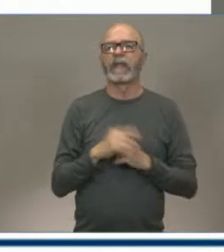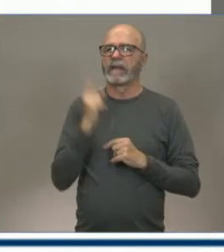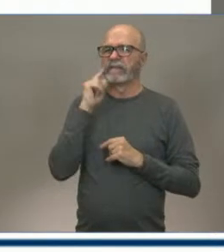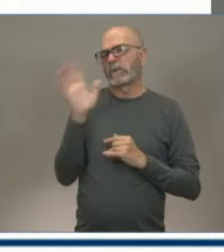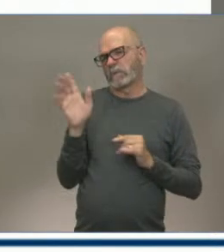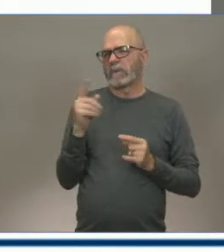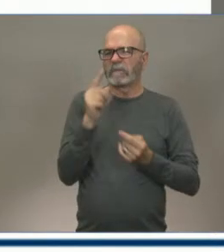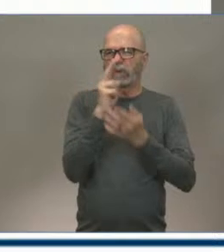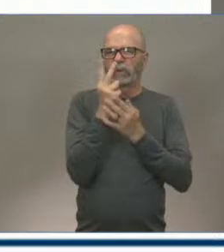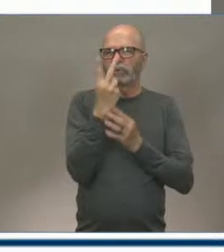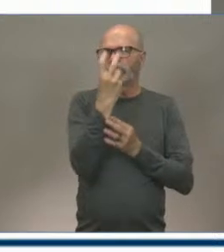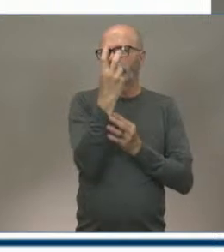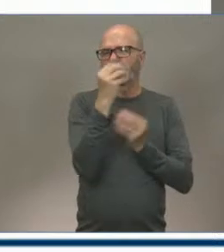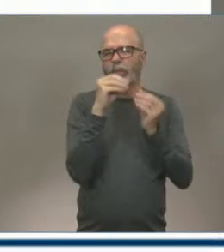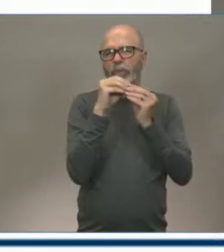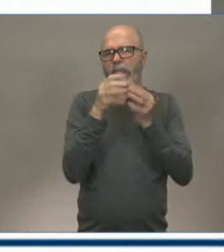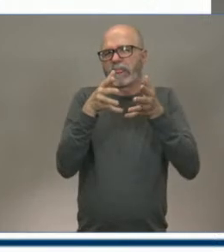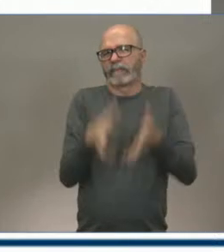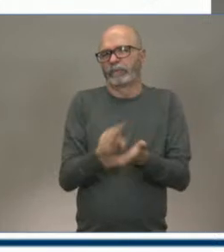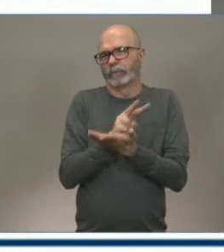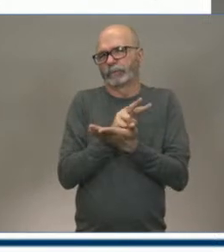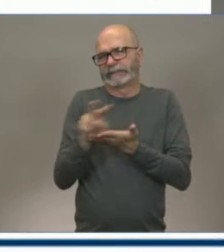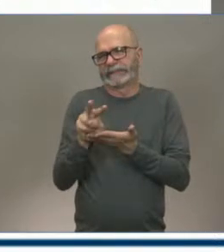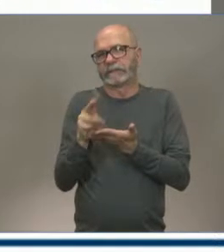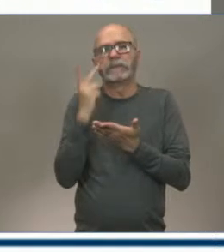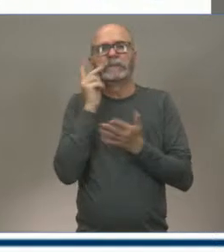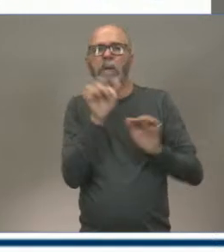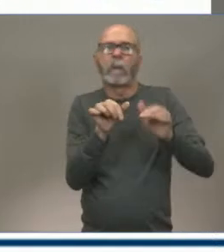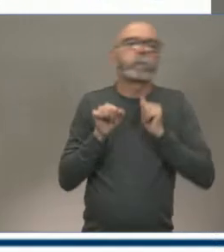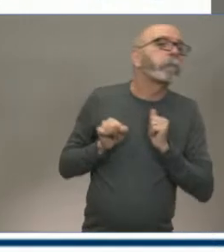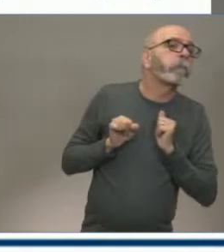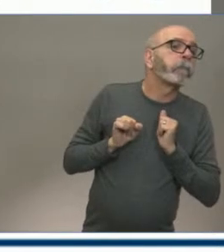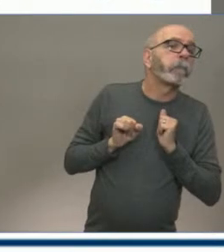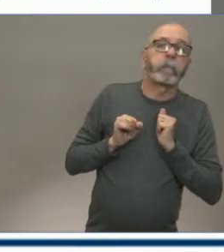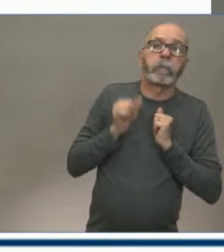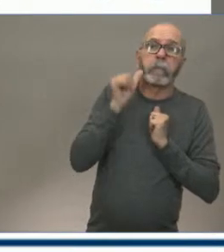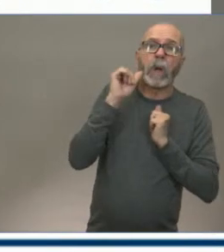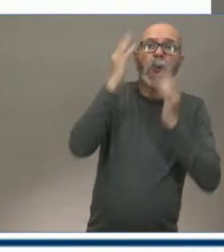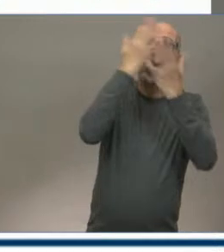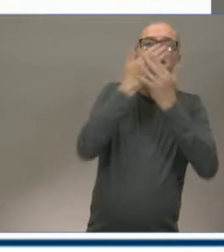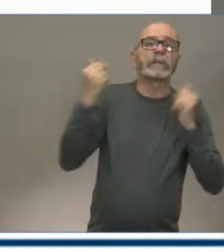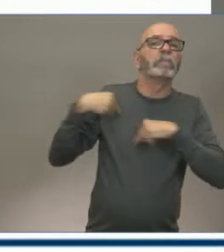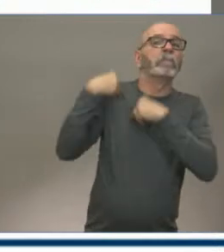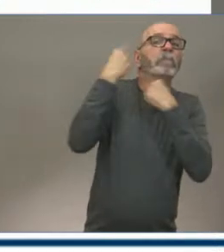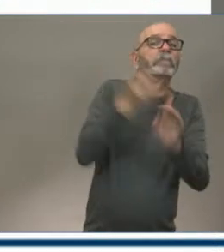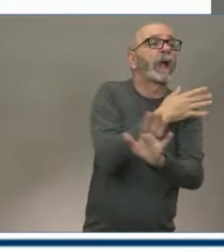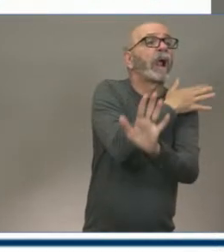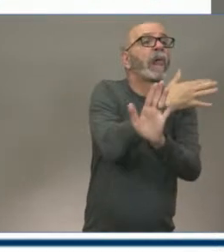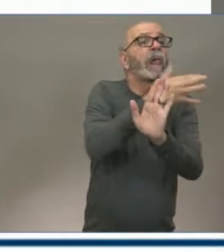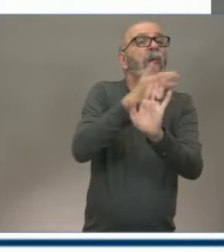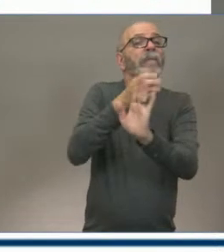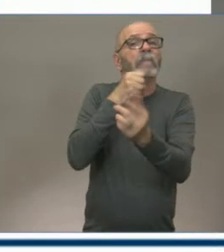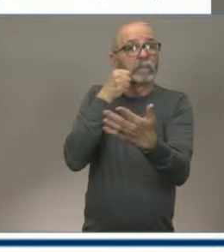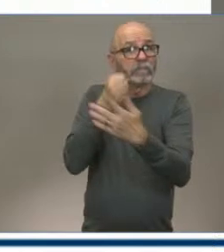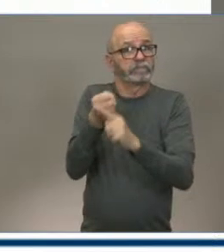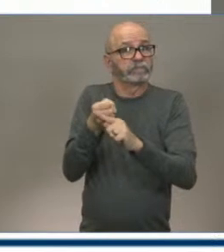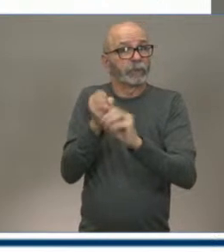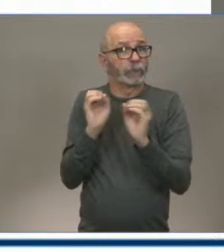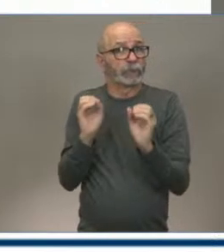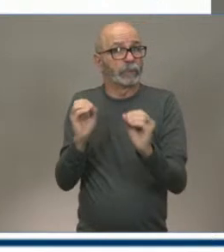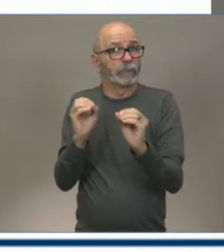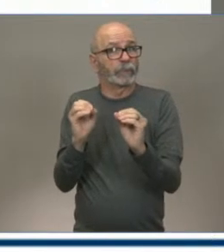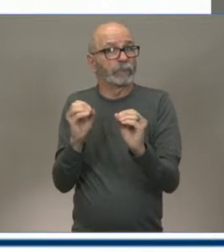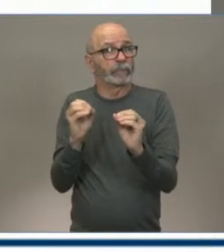will give us a chance to really see the impact of the holidays. What has been the impact of more shopping, more travel, and more